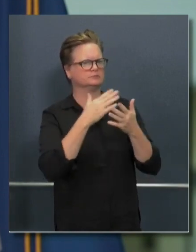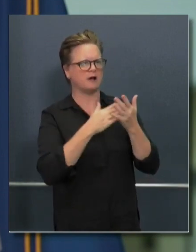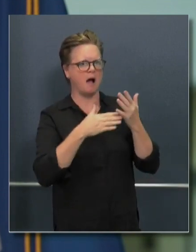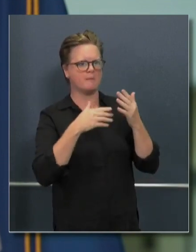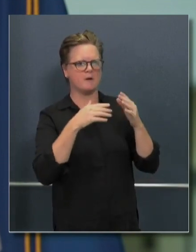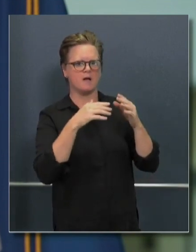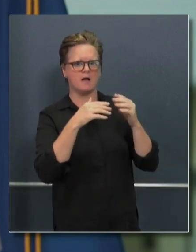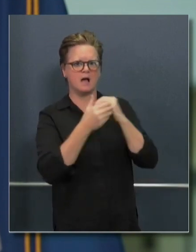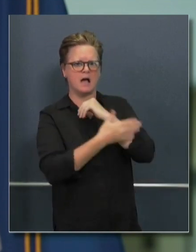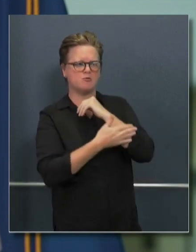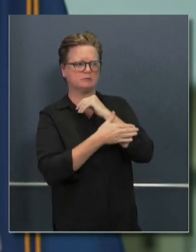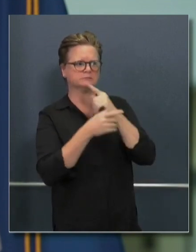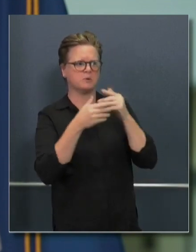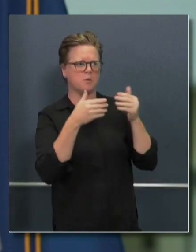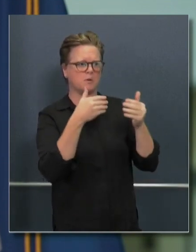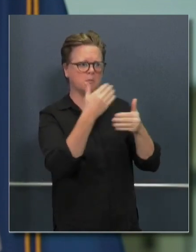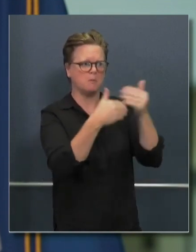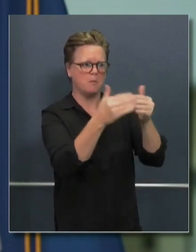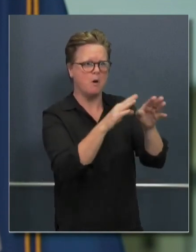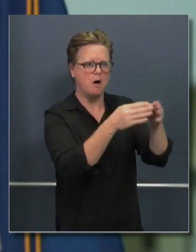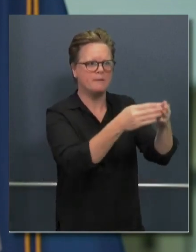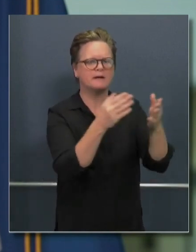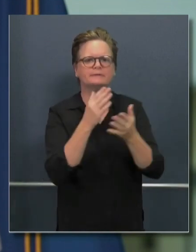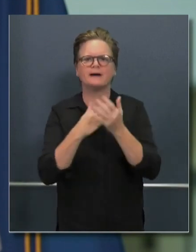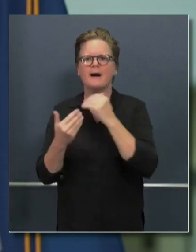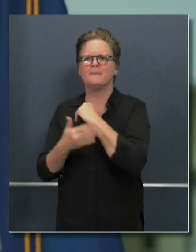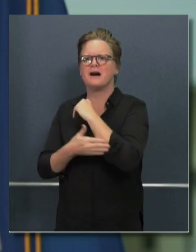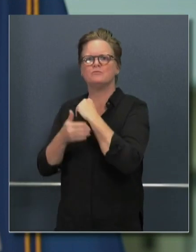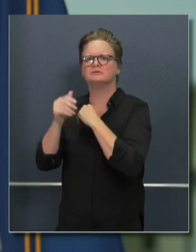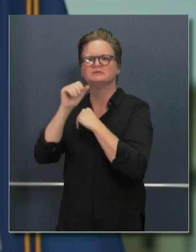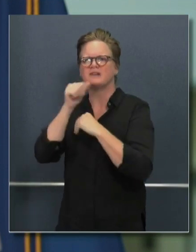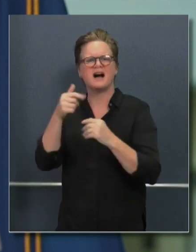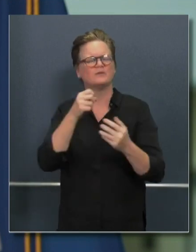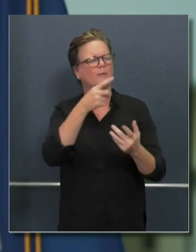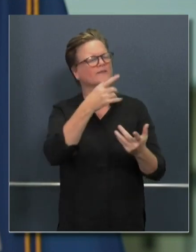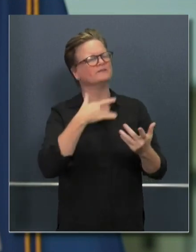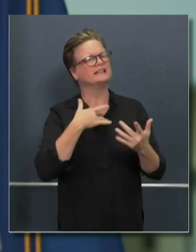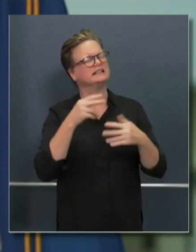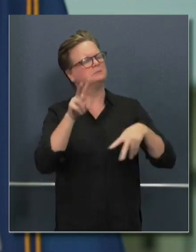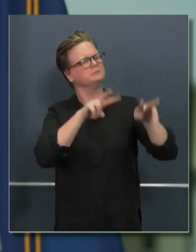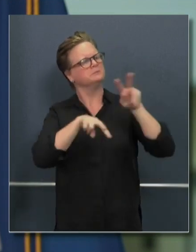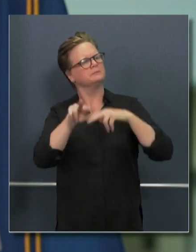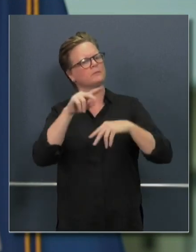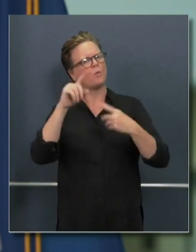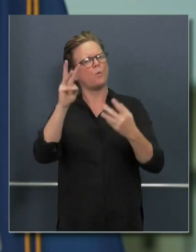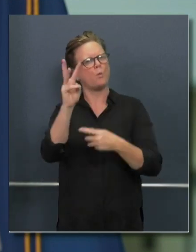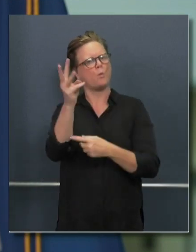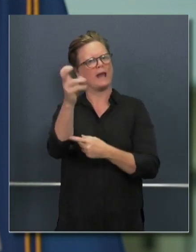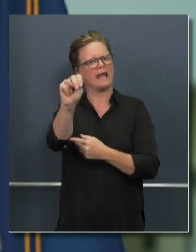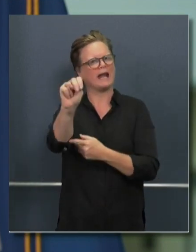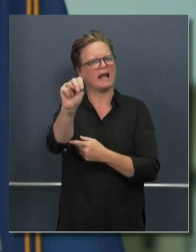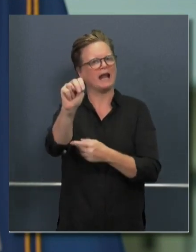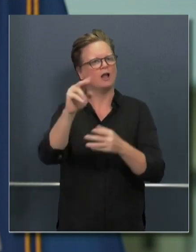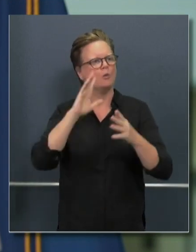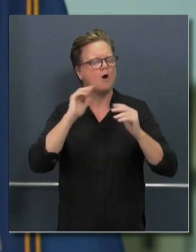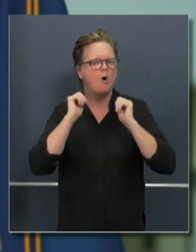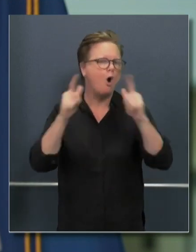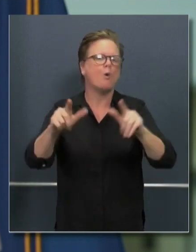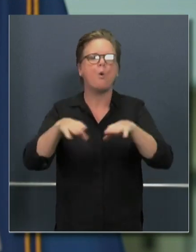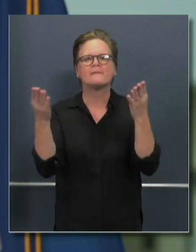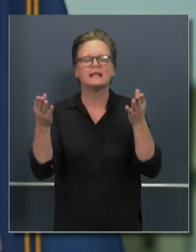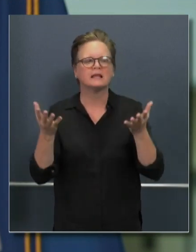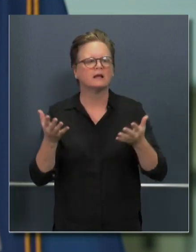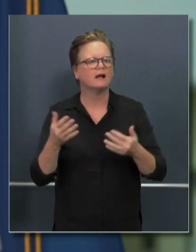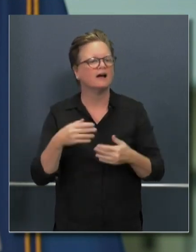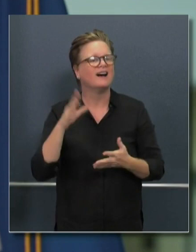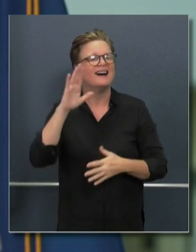Again, the state of California represents the population of 21 states combined. And so it